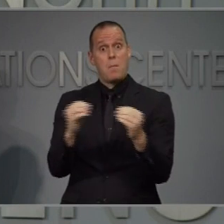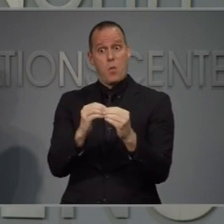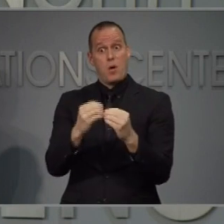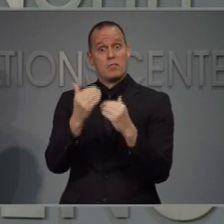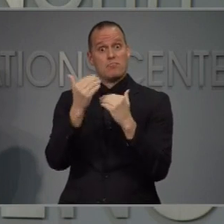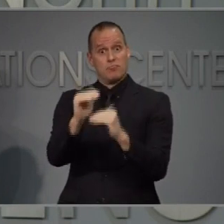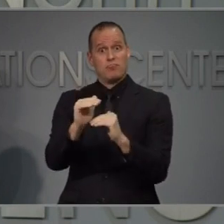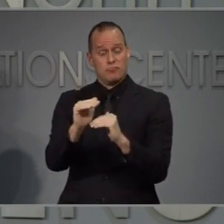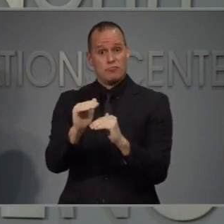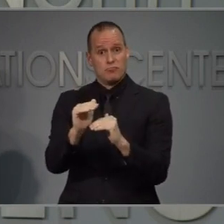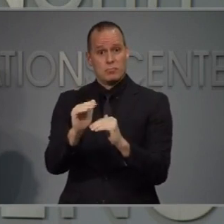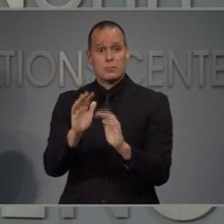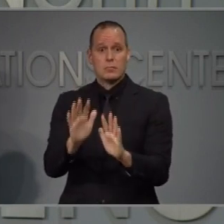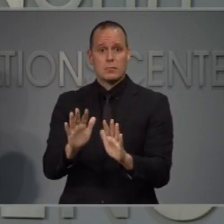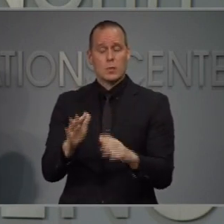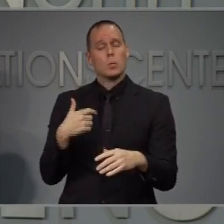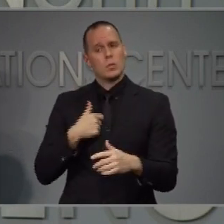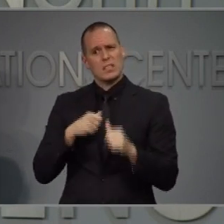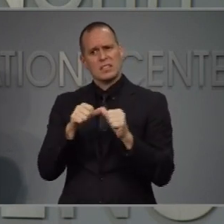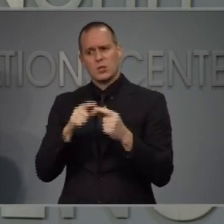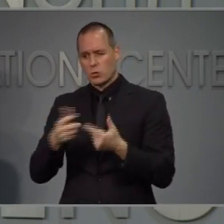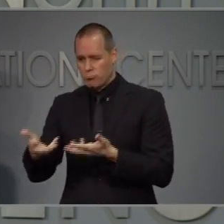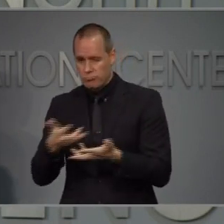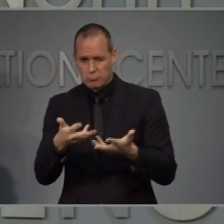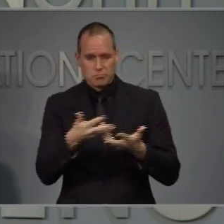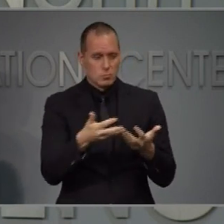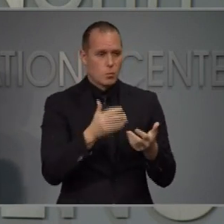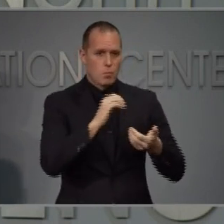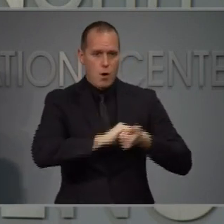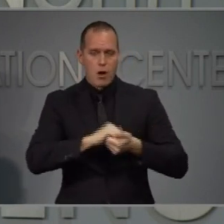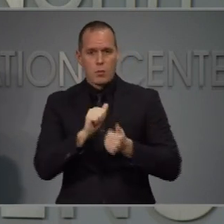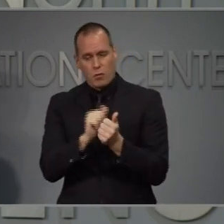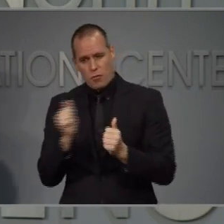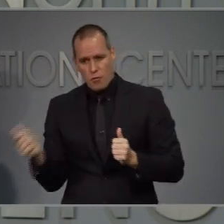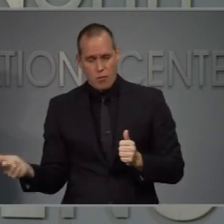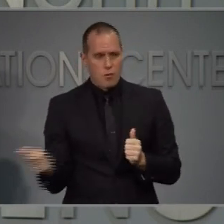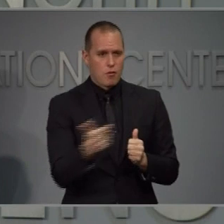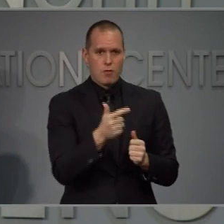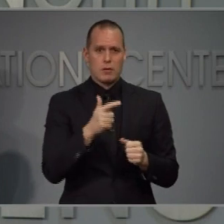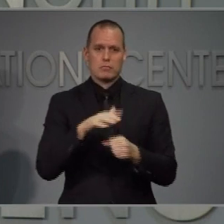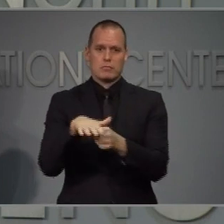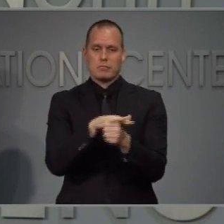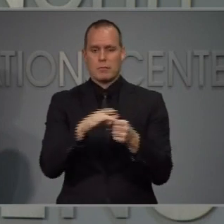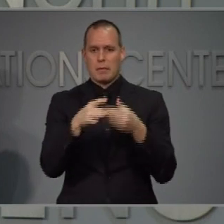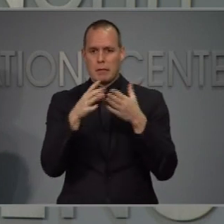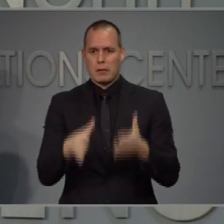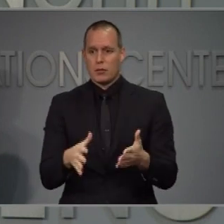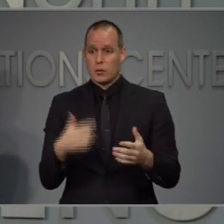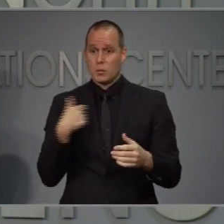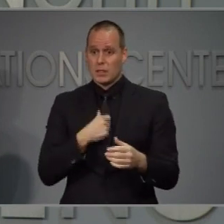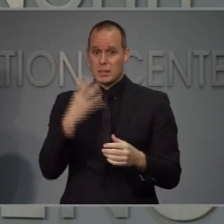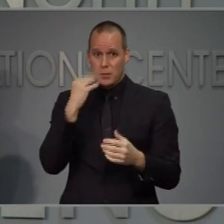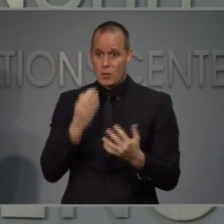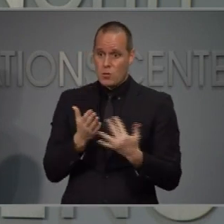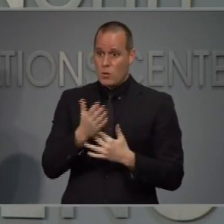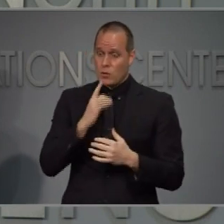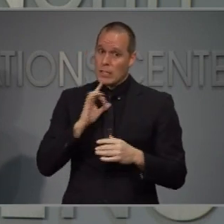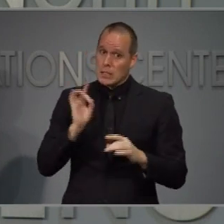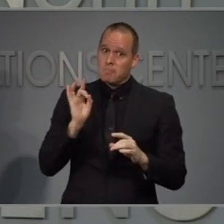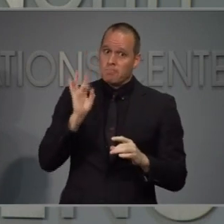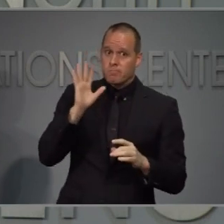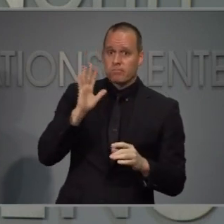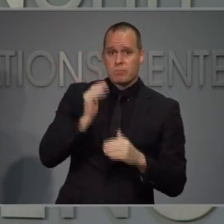forward to continuing to work with all of these local government officials as we go through this very difficult process.